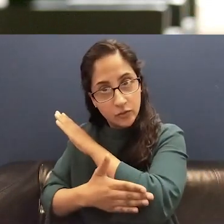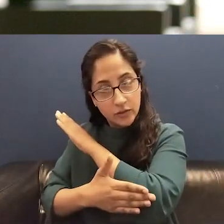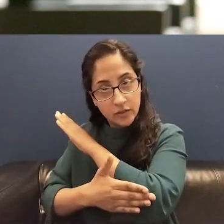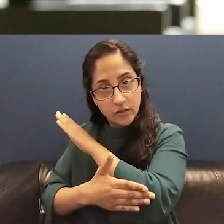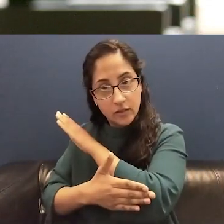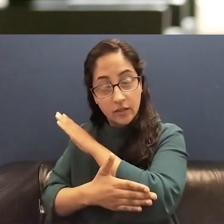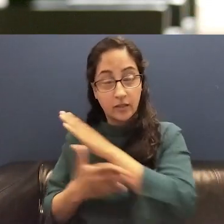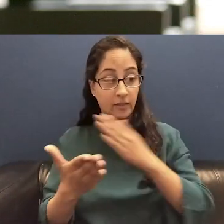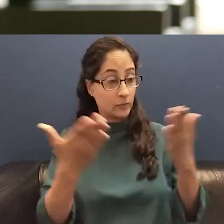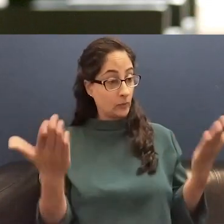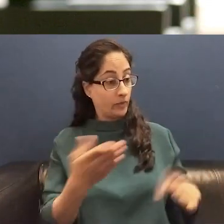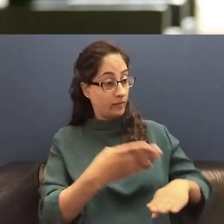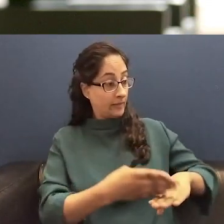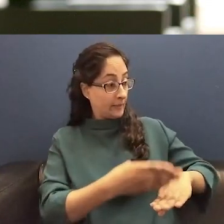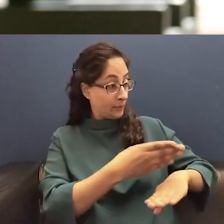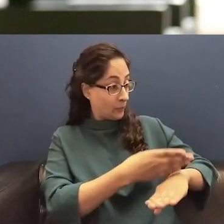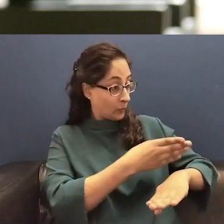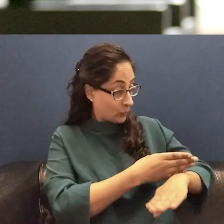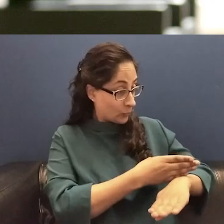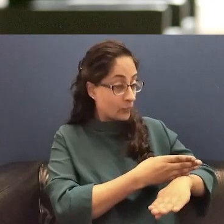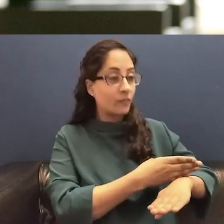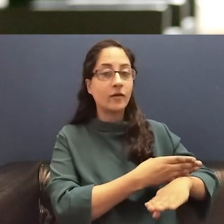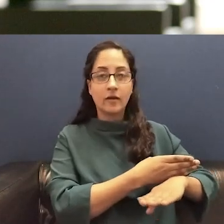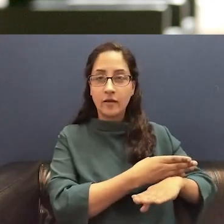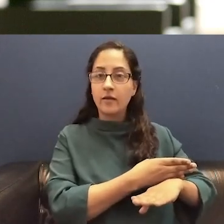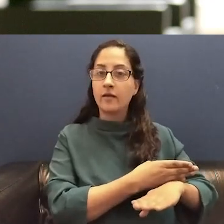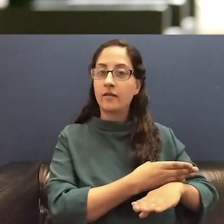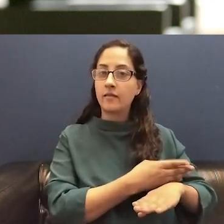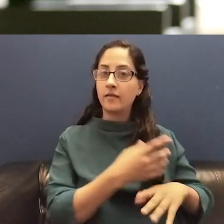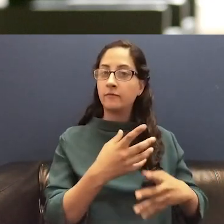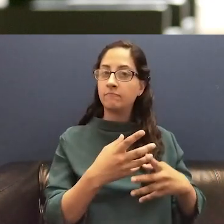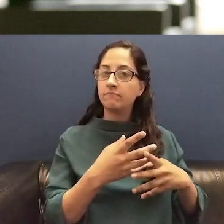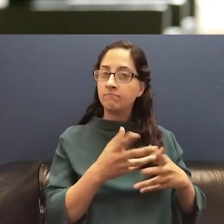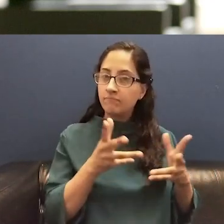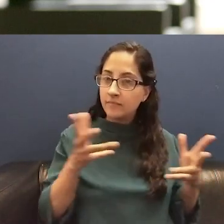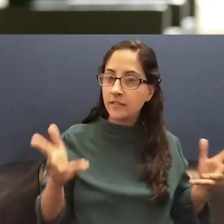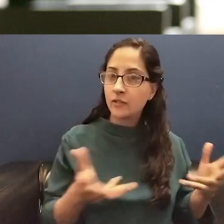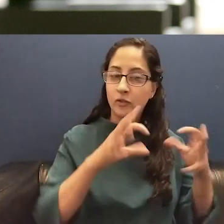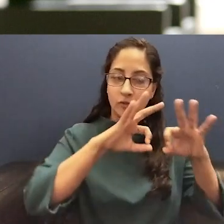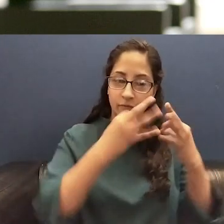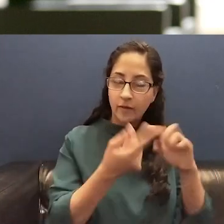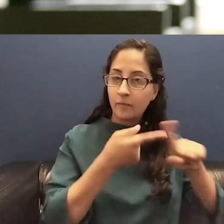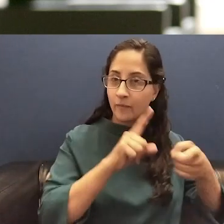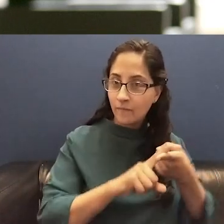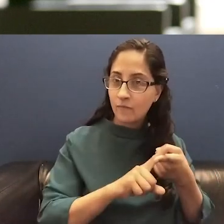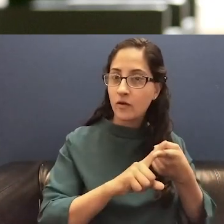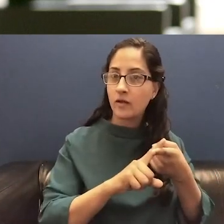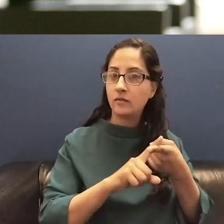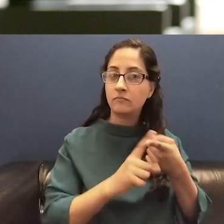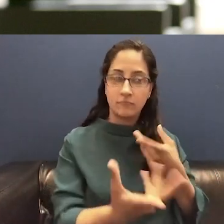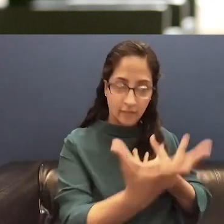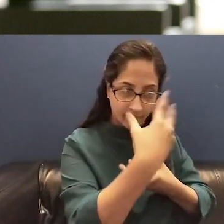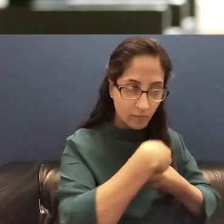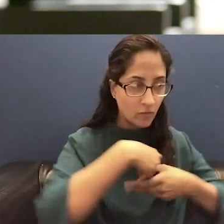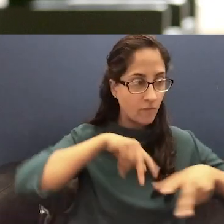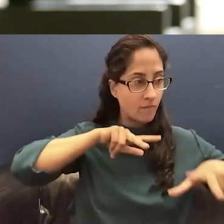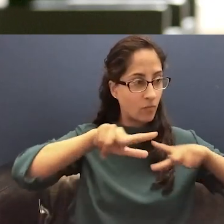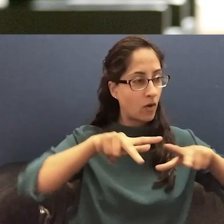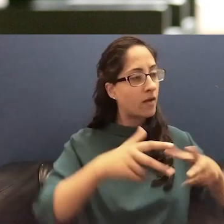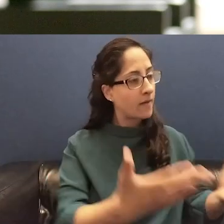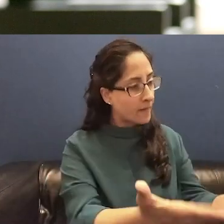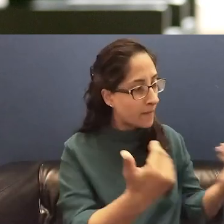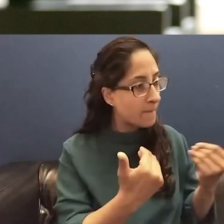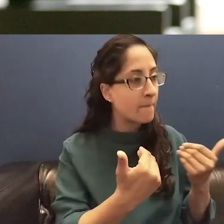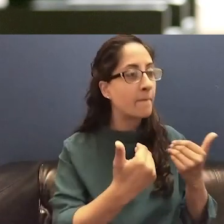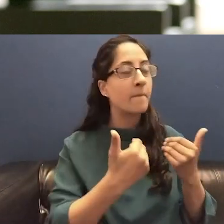friends and colleagues together to say, look, we are going to respond. We are going to contribute to the quality of life of people around the world as they